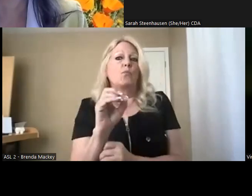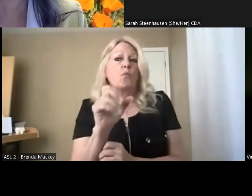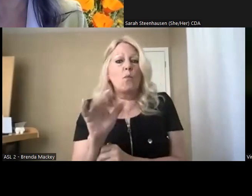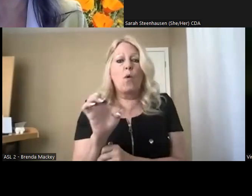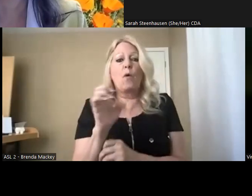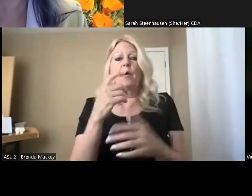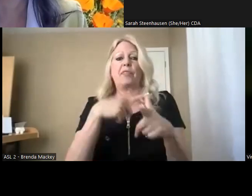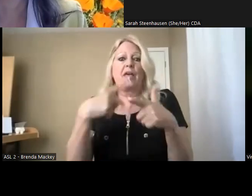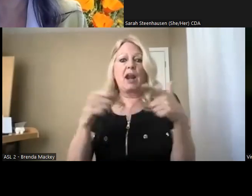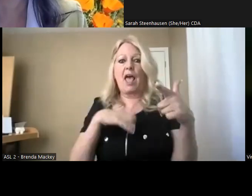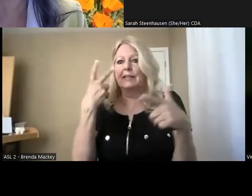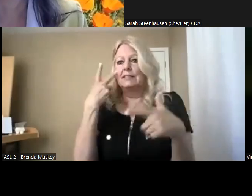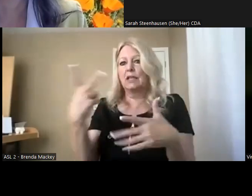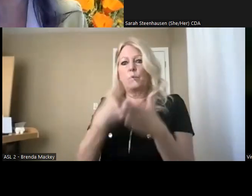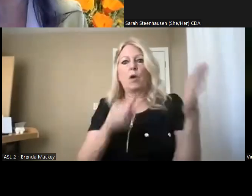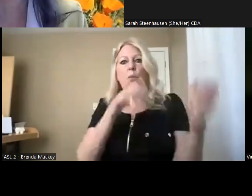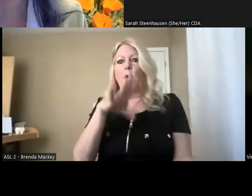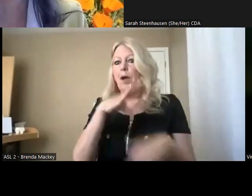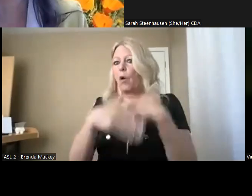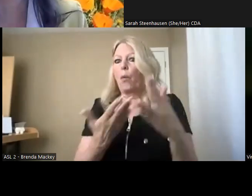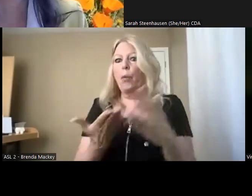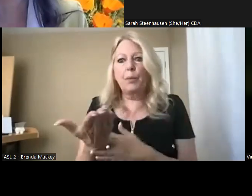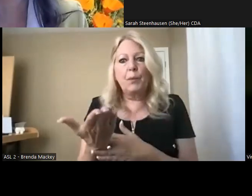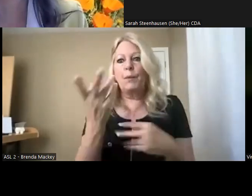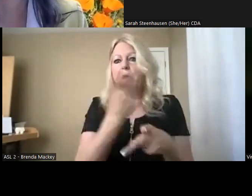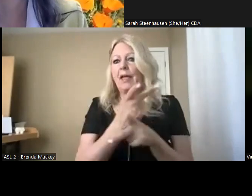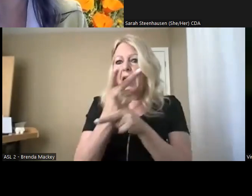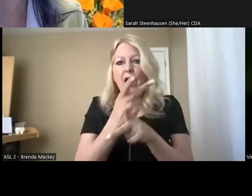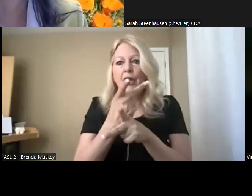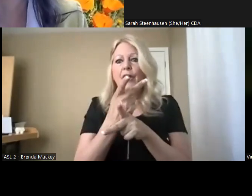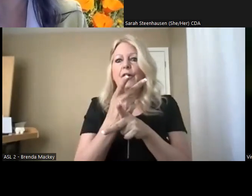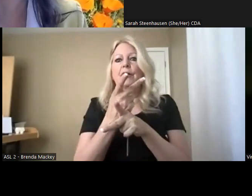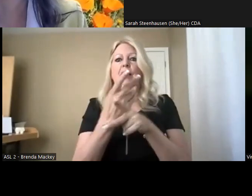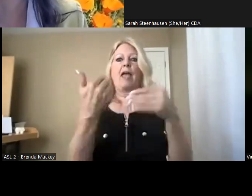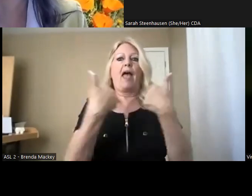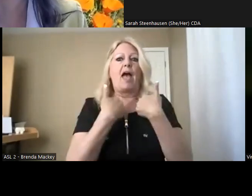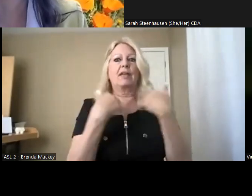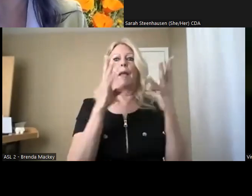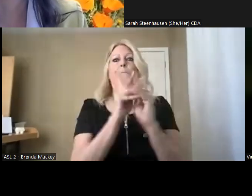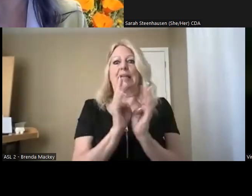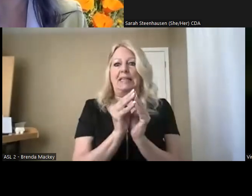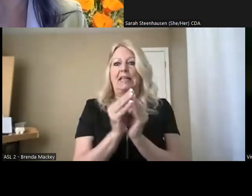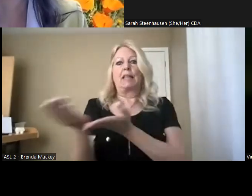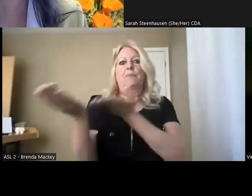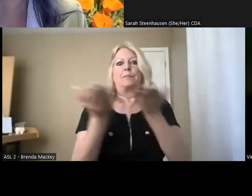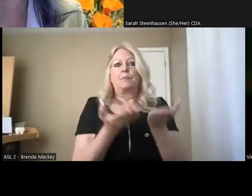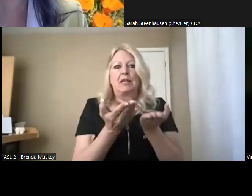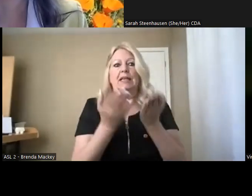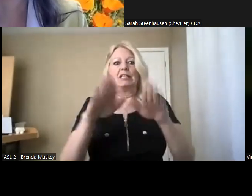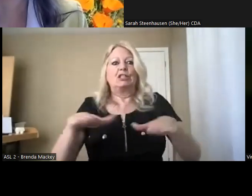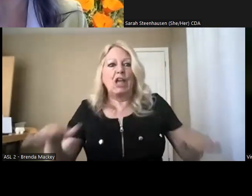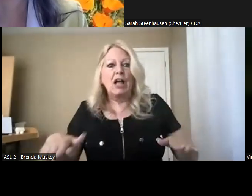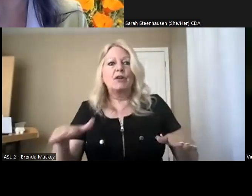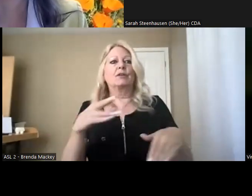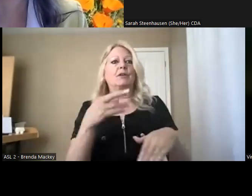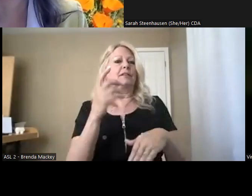see what women go through in taking care, you know, having a meeting, they bring their children, they need childcare. And